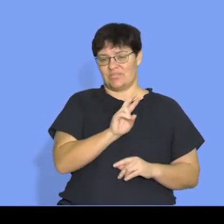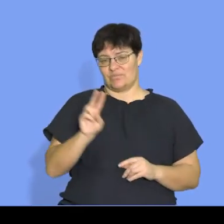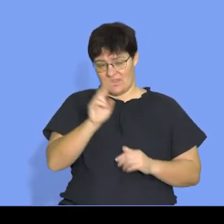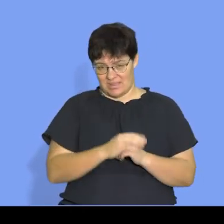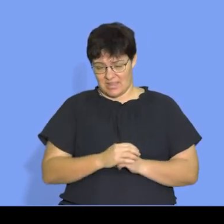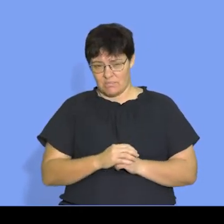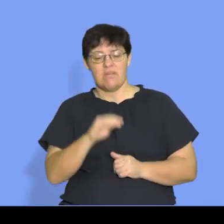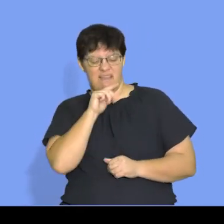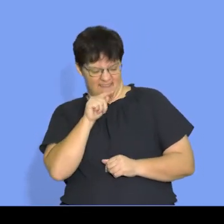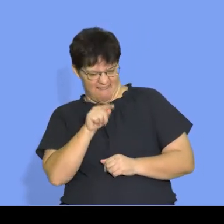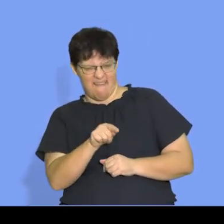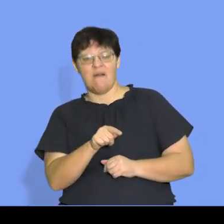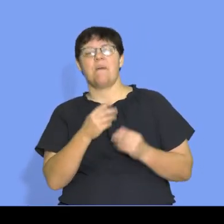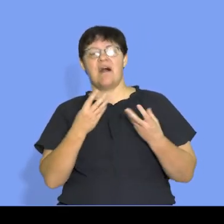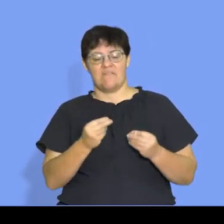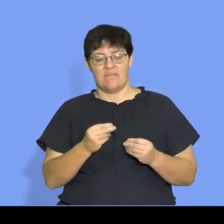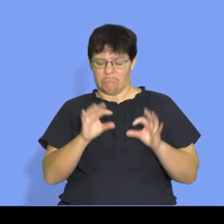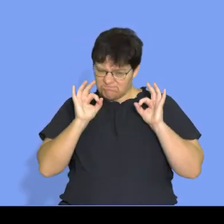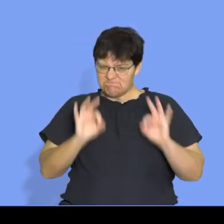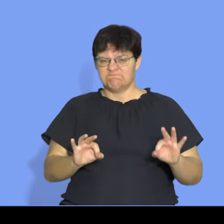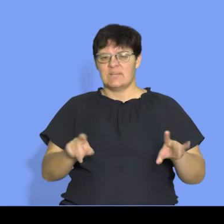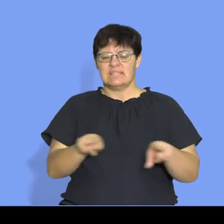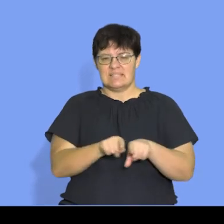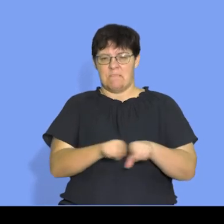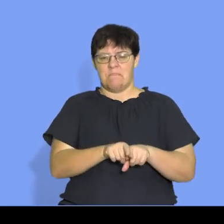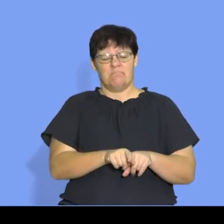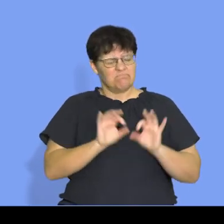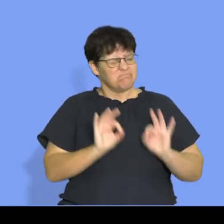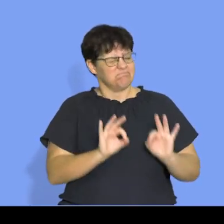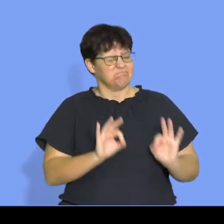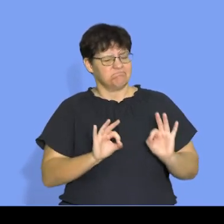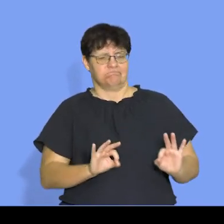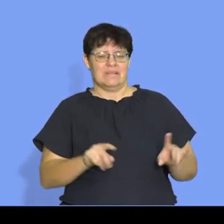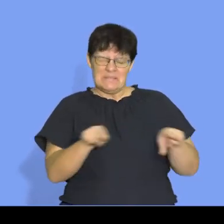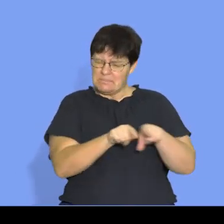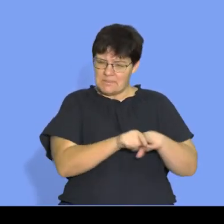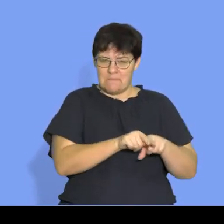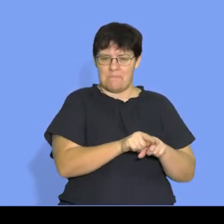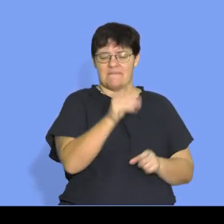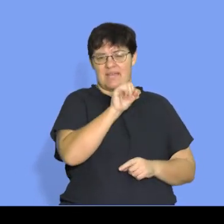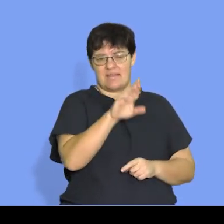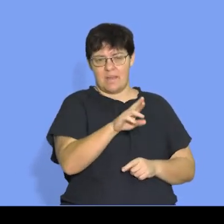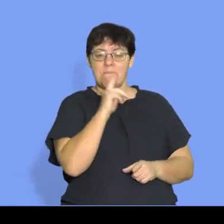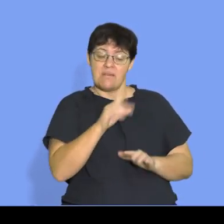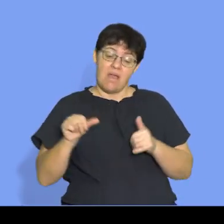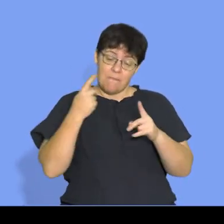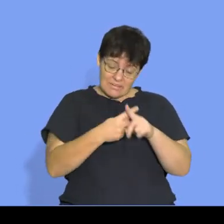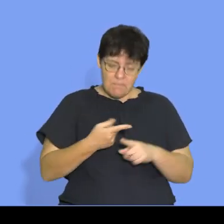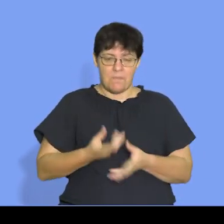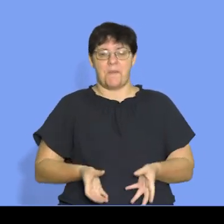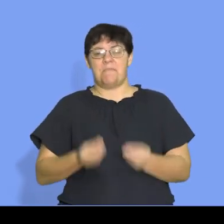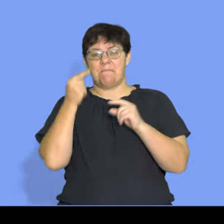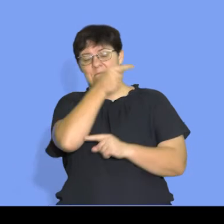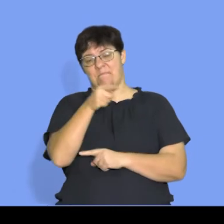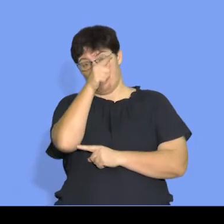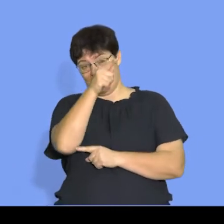term that you can have two identical factors such that when you multiply them, you get that term. So please